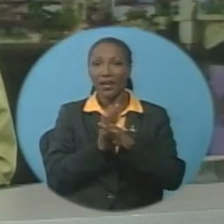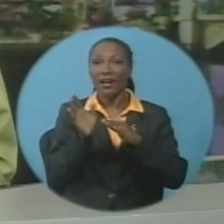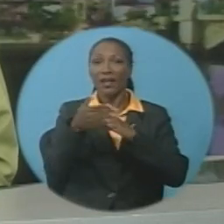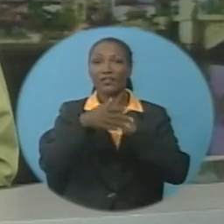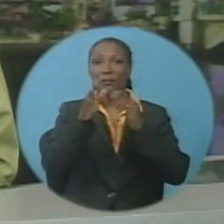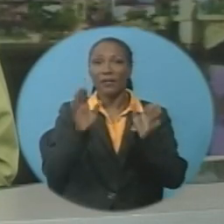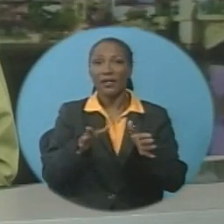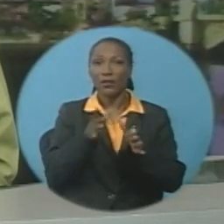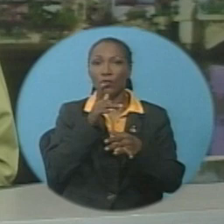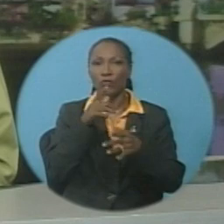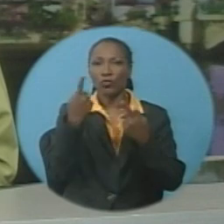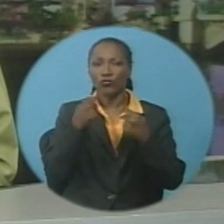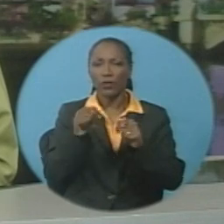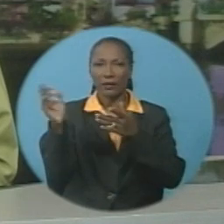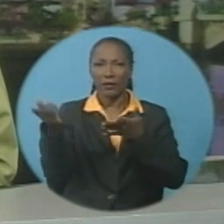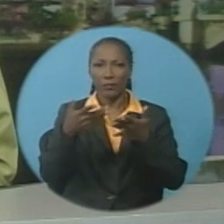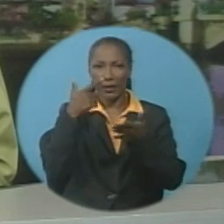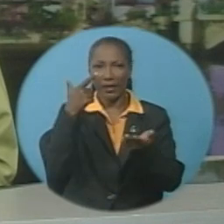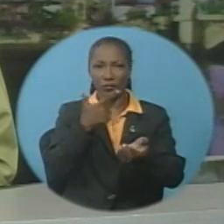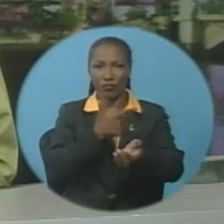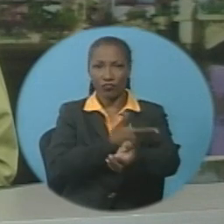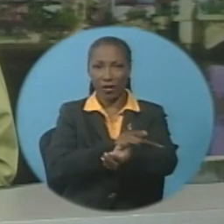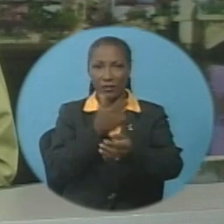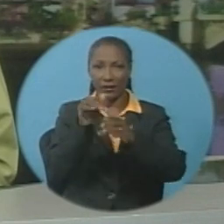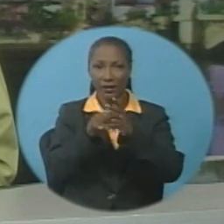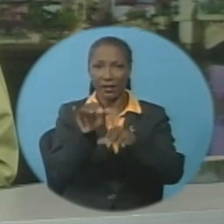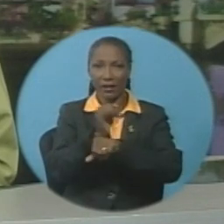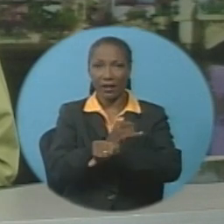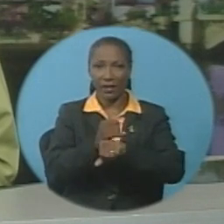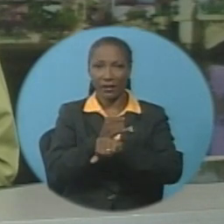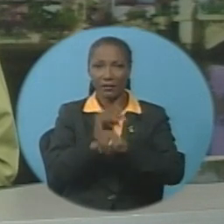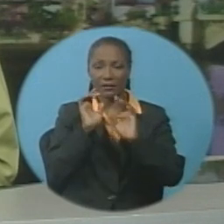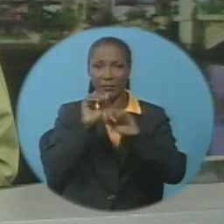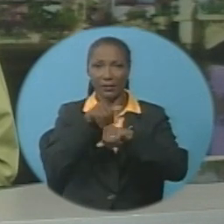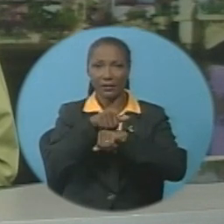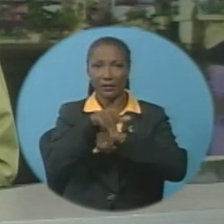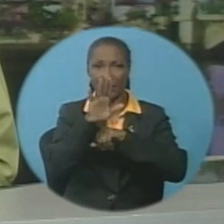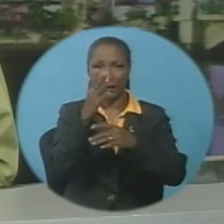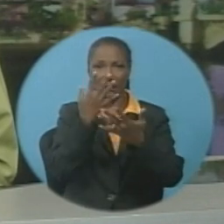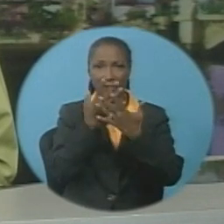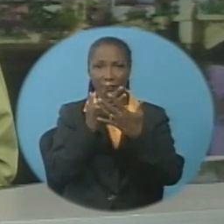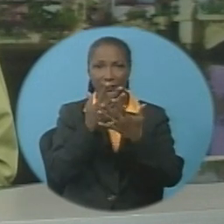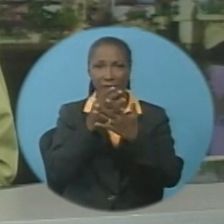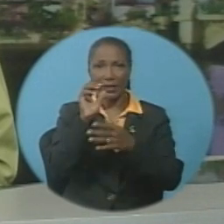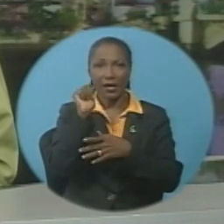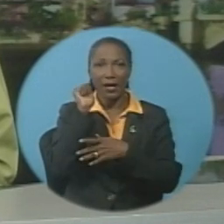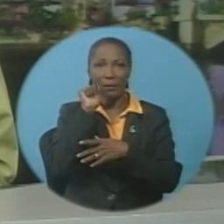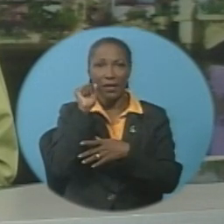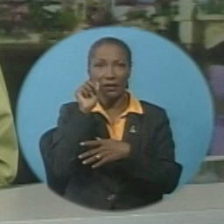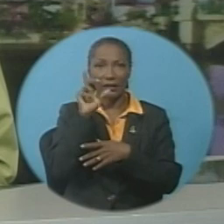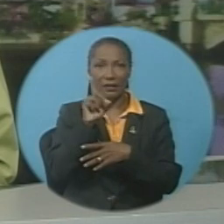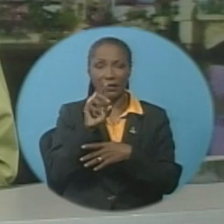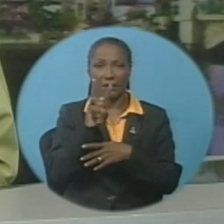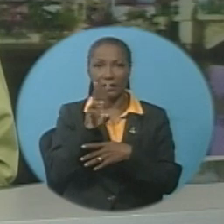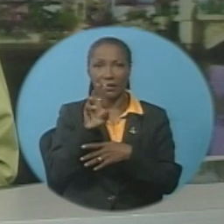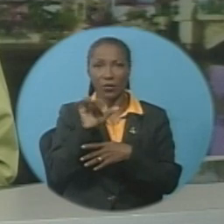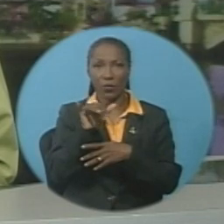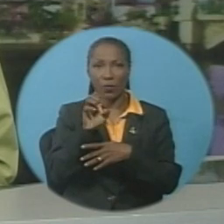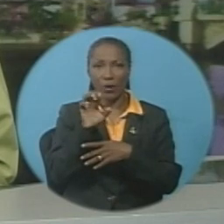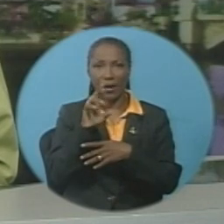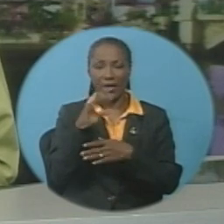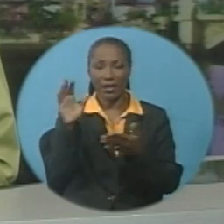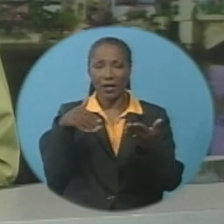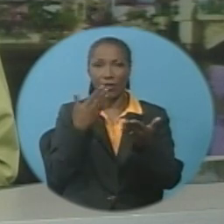Jamaican who attempted to smuggle drugs into the island has been remanded to prison. Albenda Dwyer, 22 years, arrived in Barbados 2